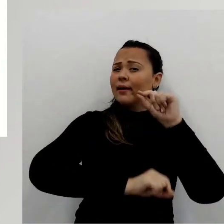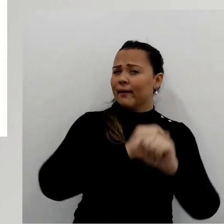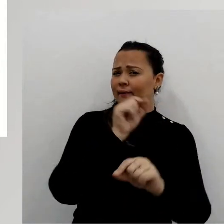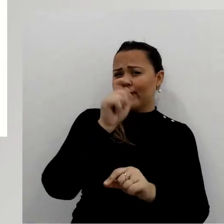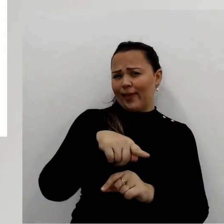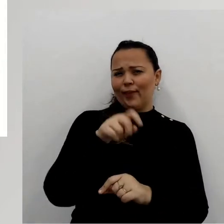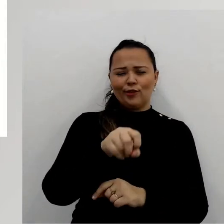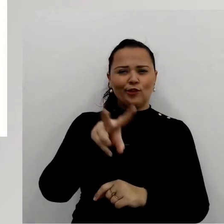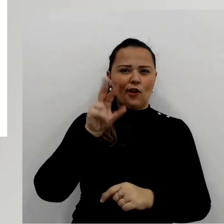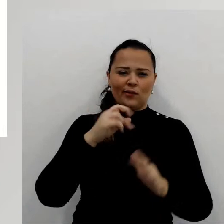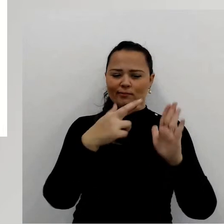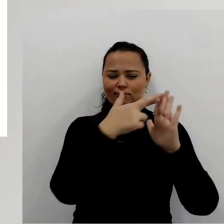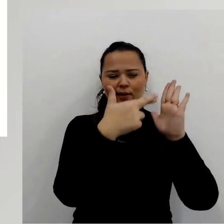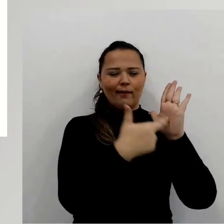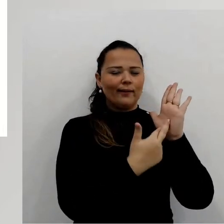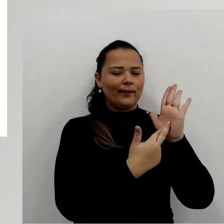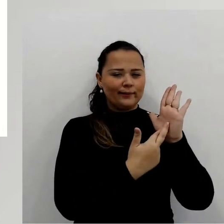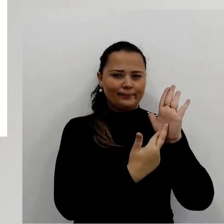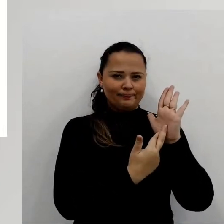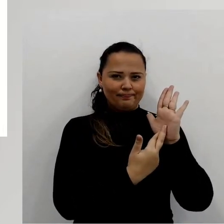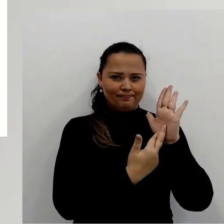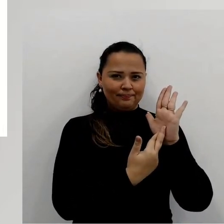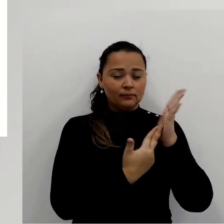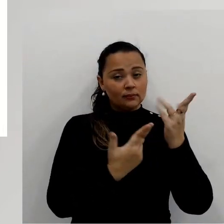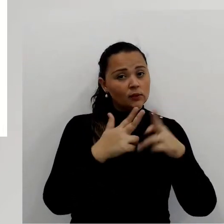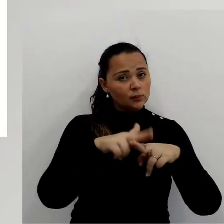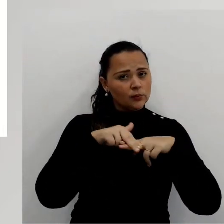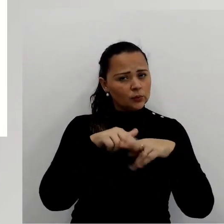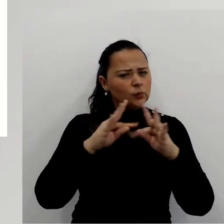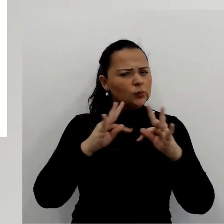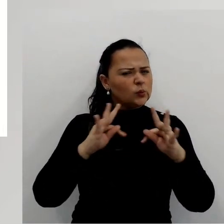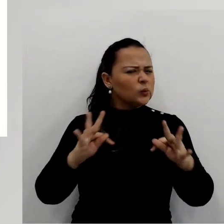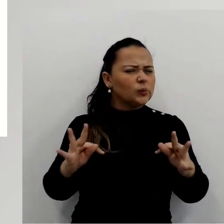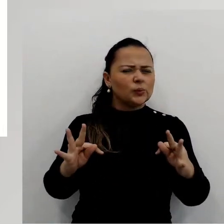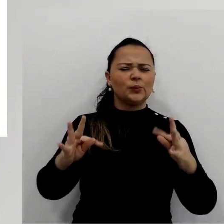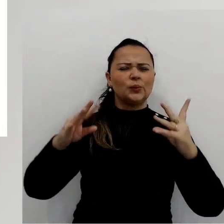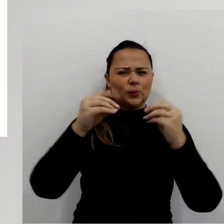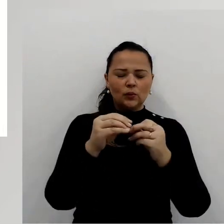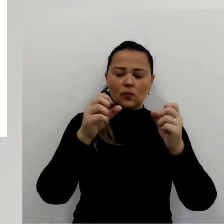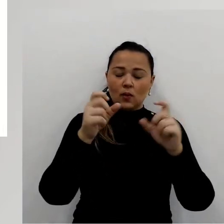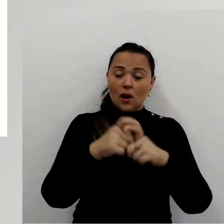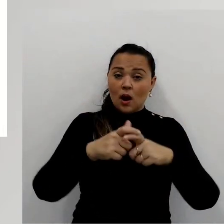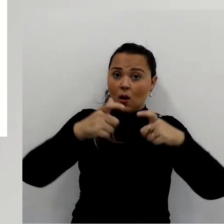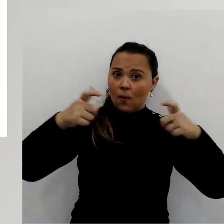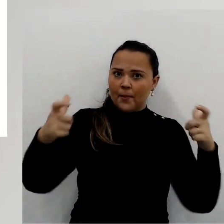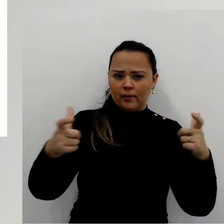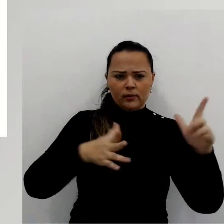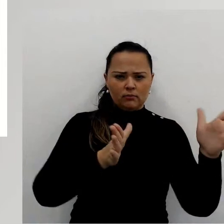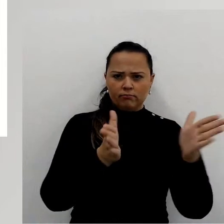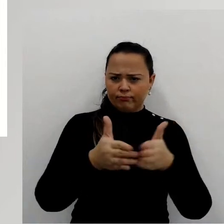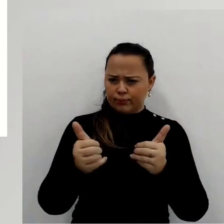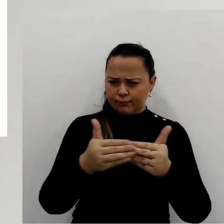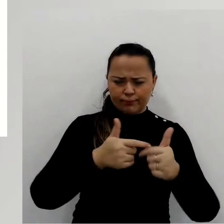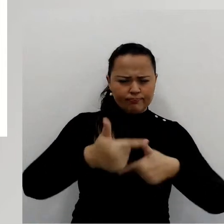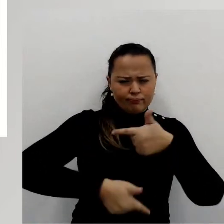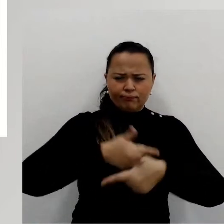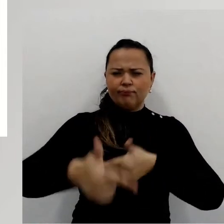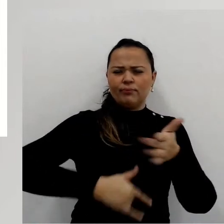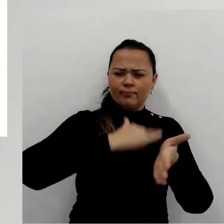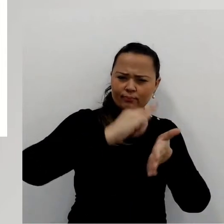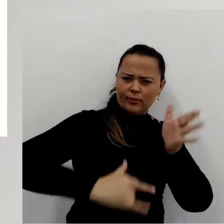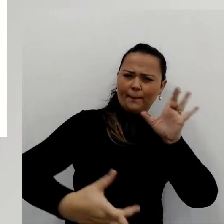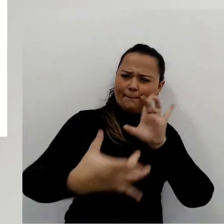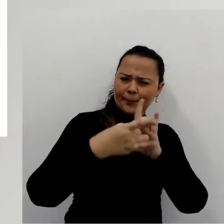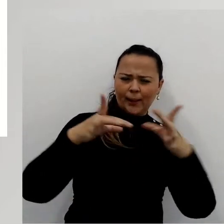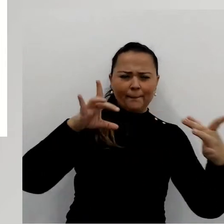So all of this increases the demand for process connectivity, not just within your